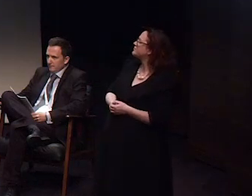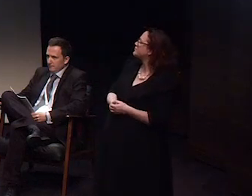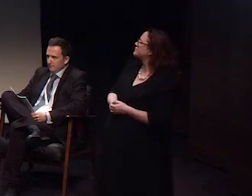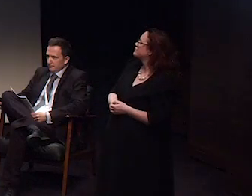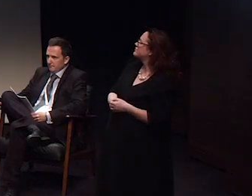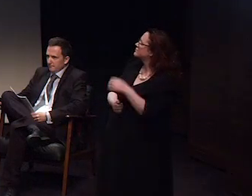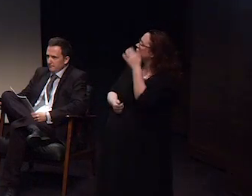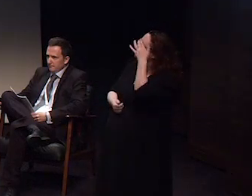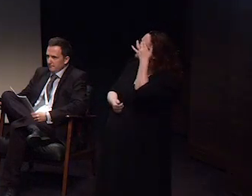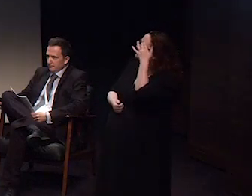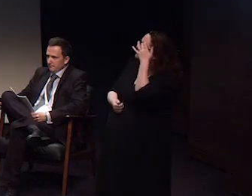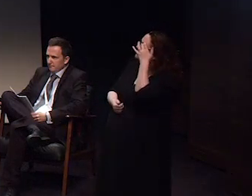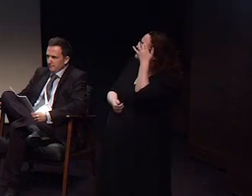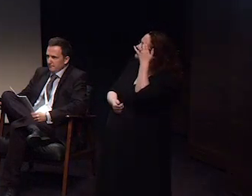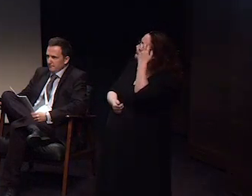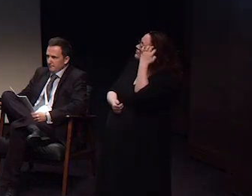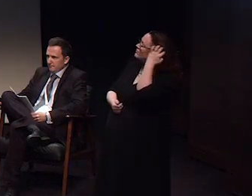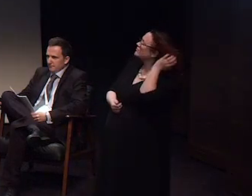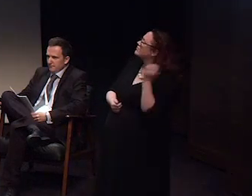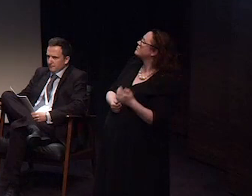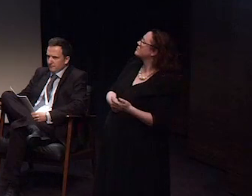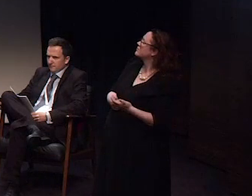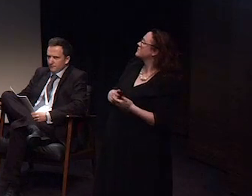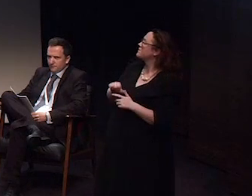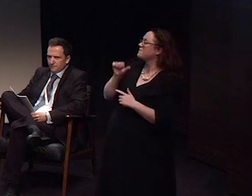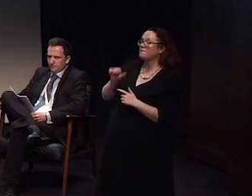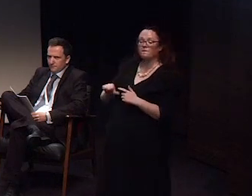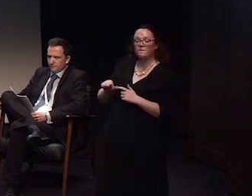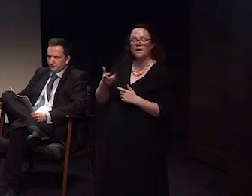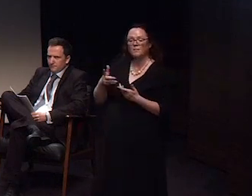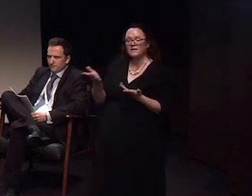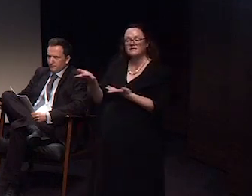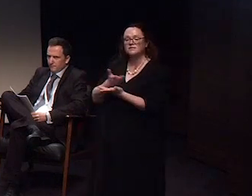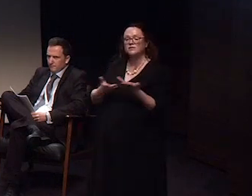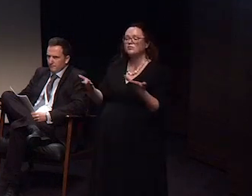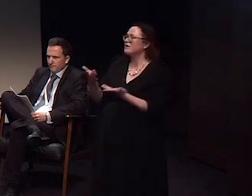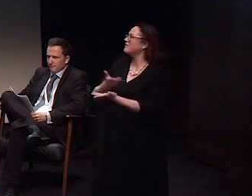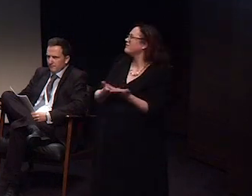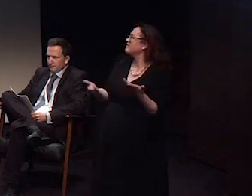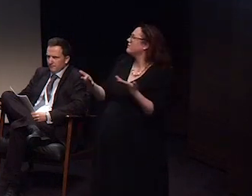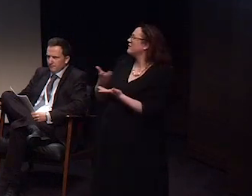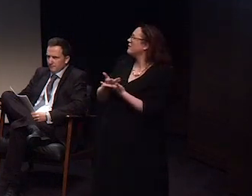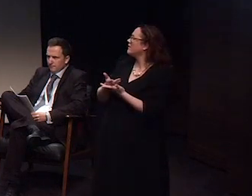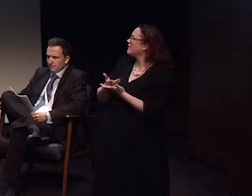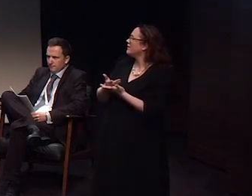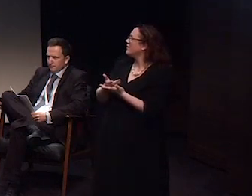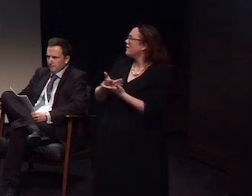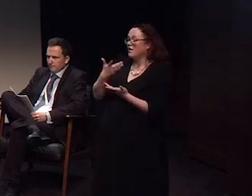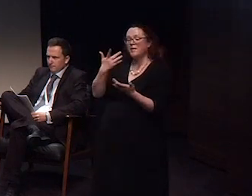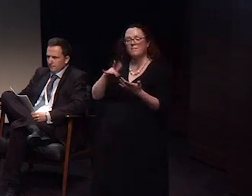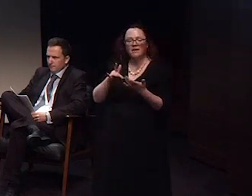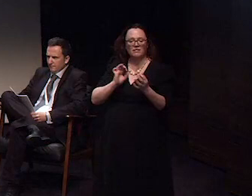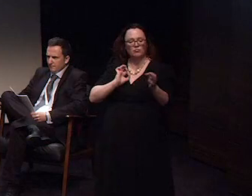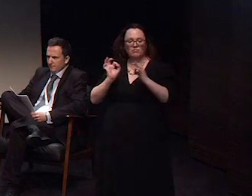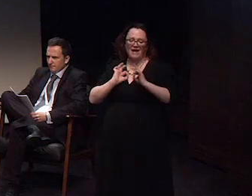debriefing, and we made 12 artistic restaging on OHCA situation and stroke.